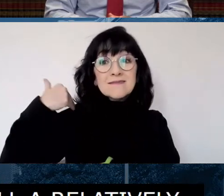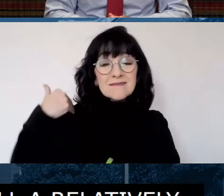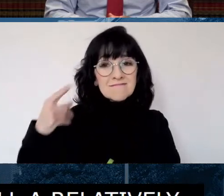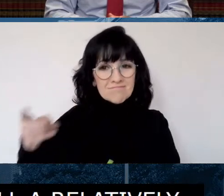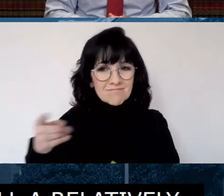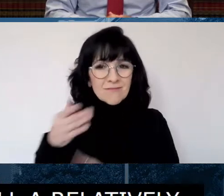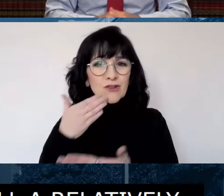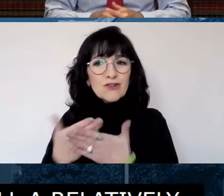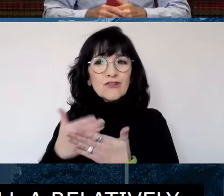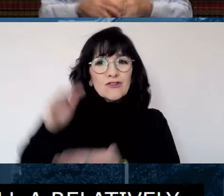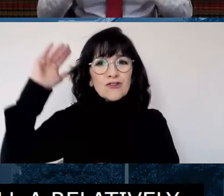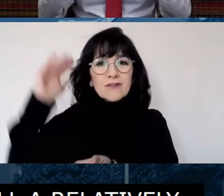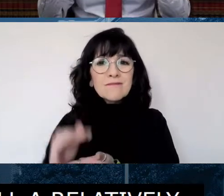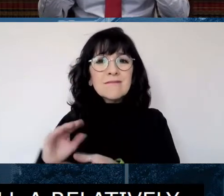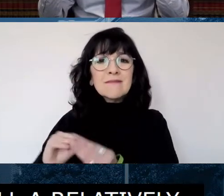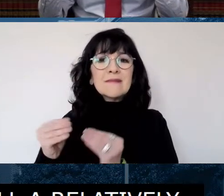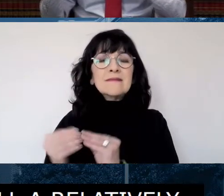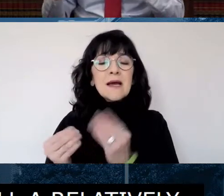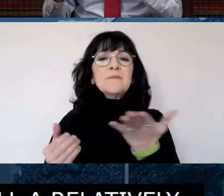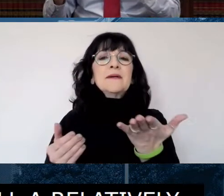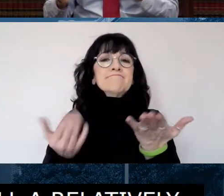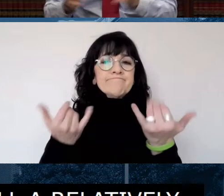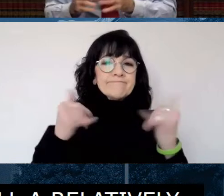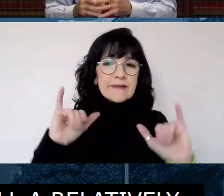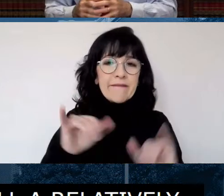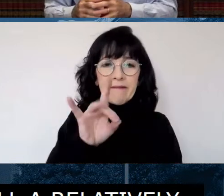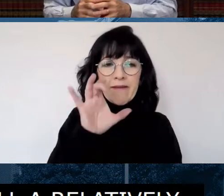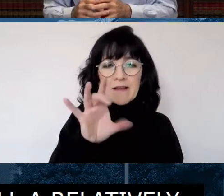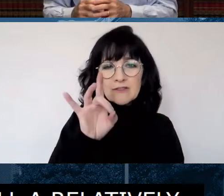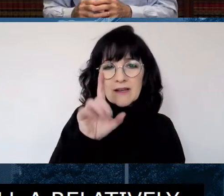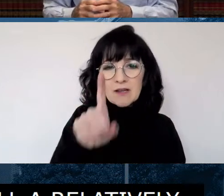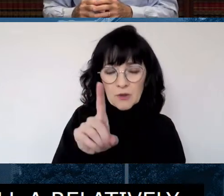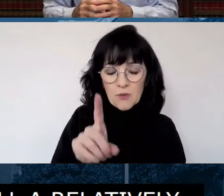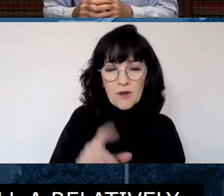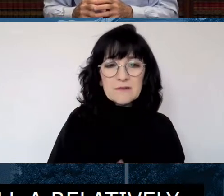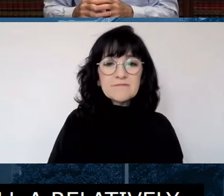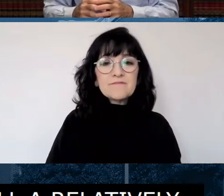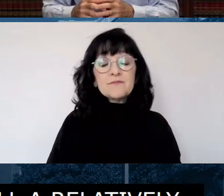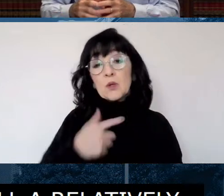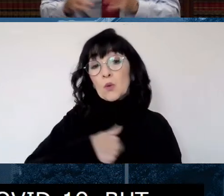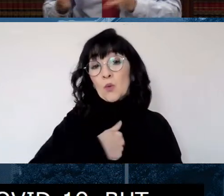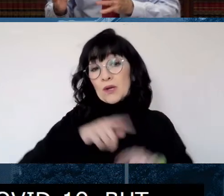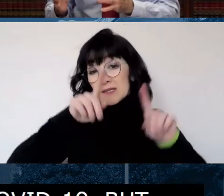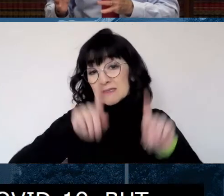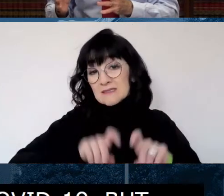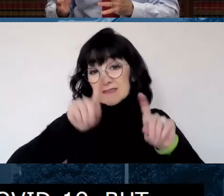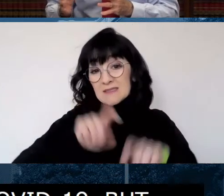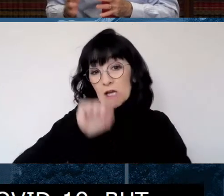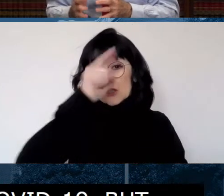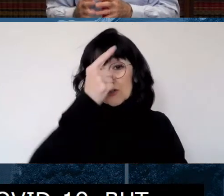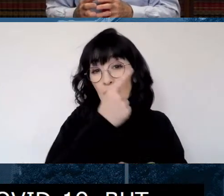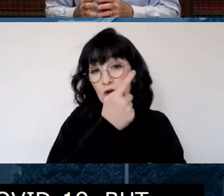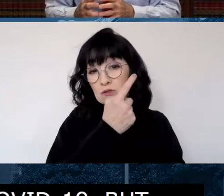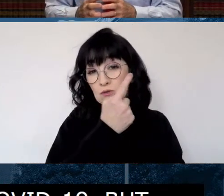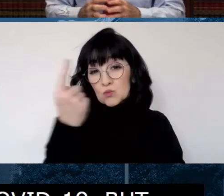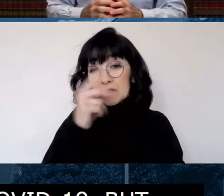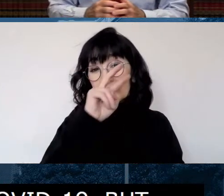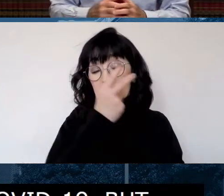direction. At the same time, we were testing the first 2 weeks of the month. We were testing over